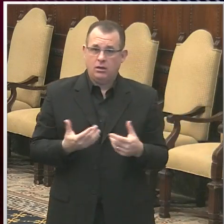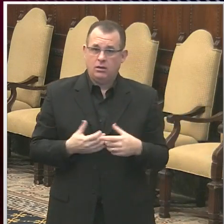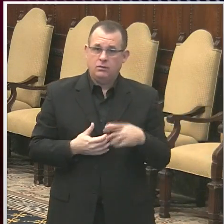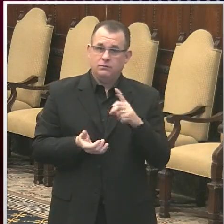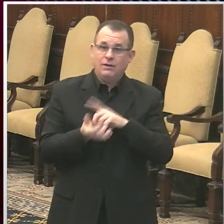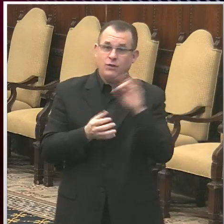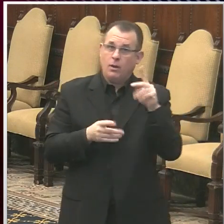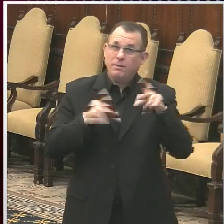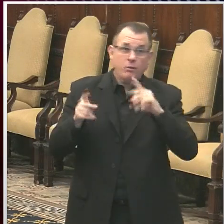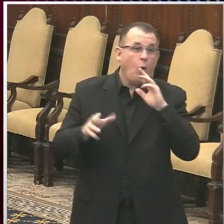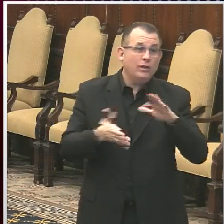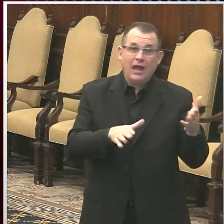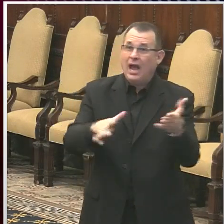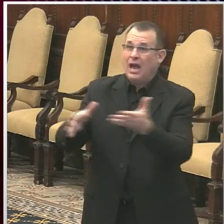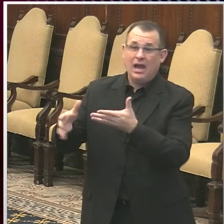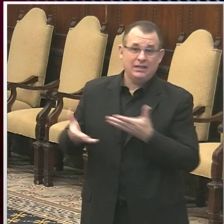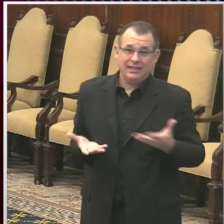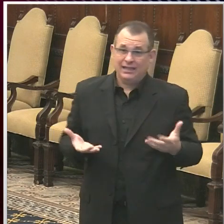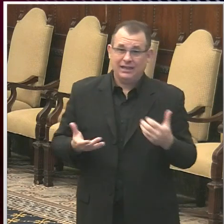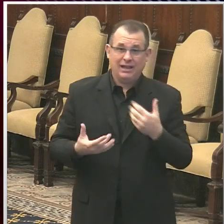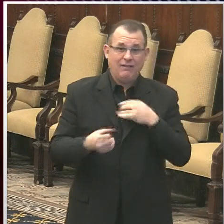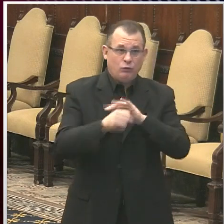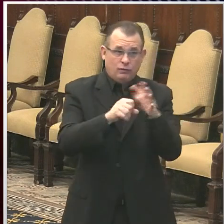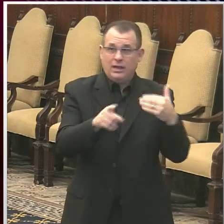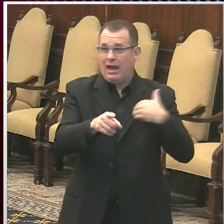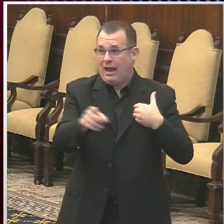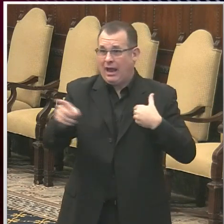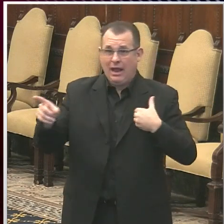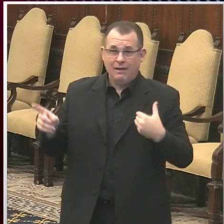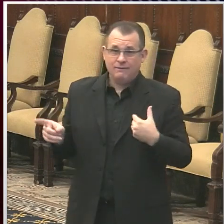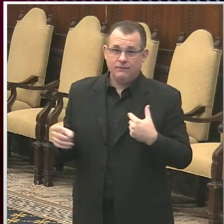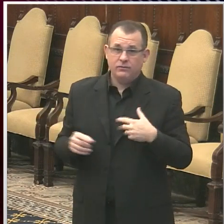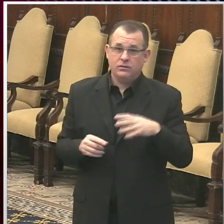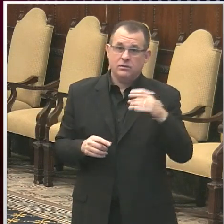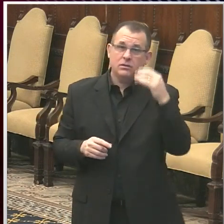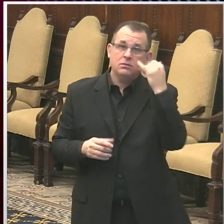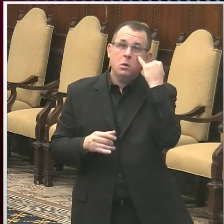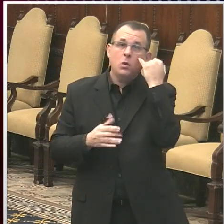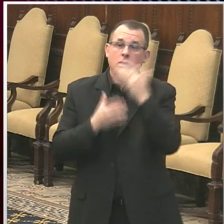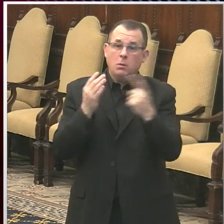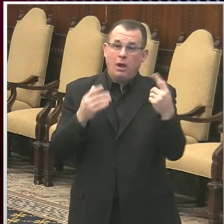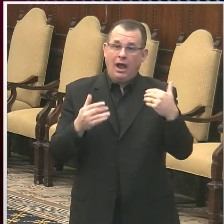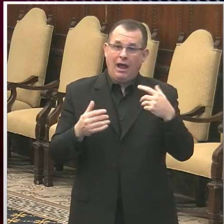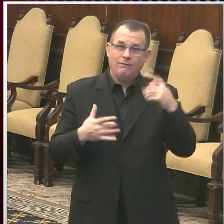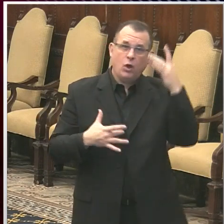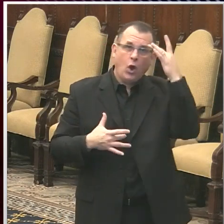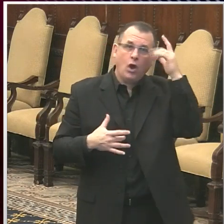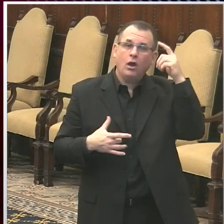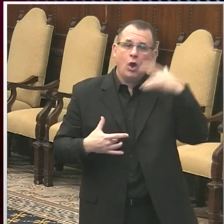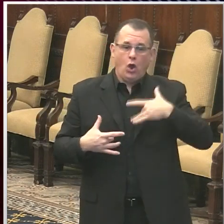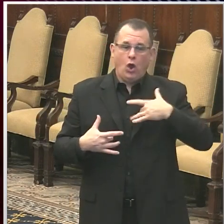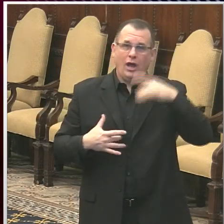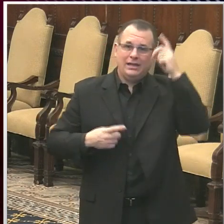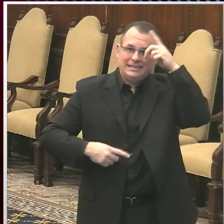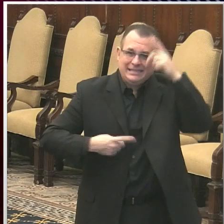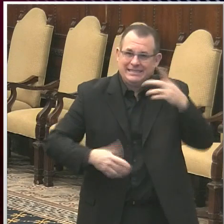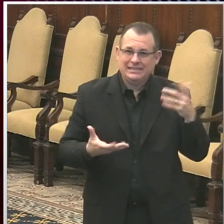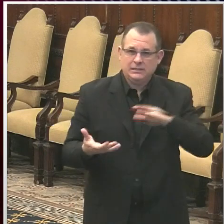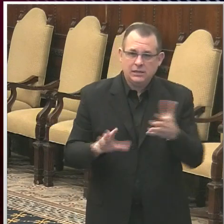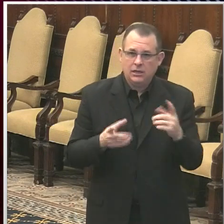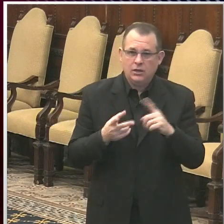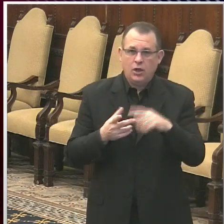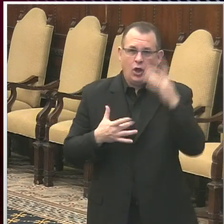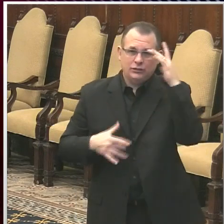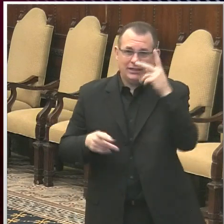don't have a diagnosis of coronavirus. Let's say someone has bad heart disease and they die. Someone may think, well, the heart disease is what killed them. But in